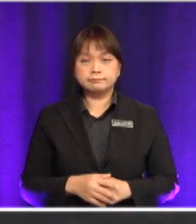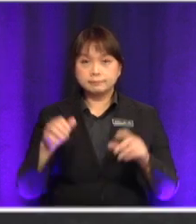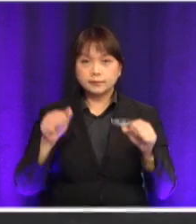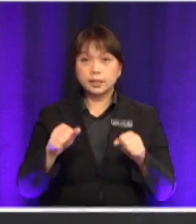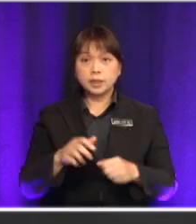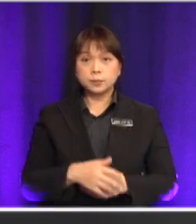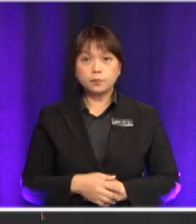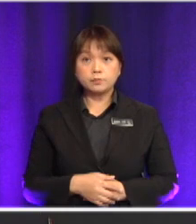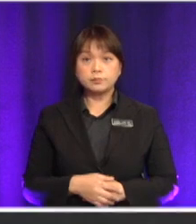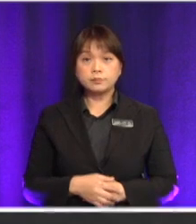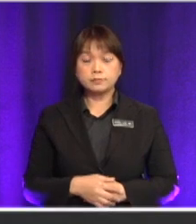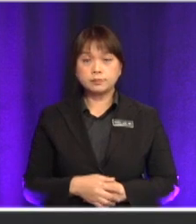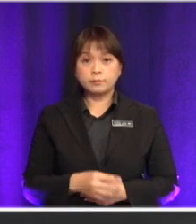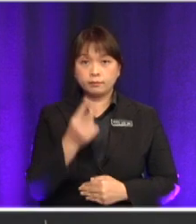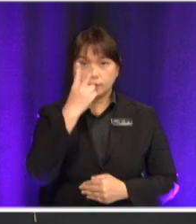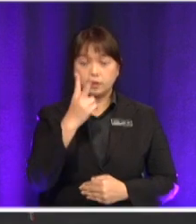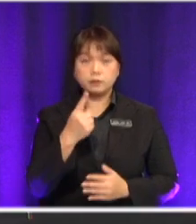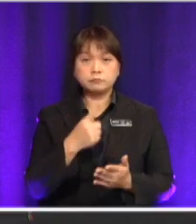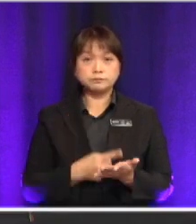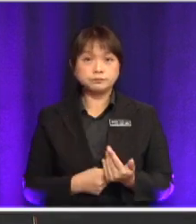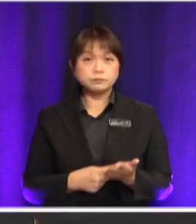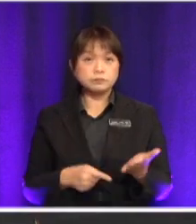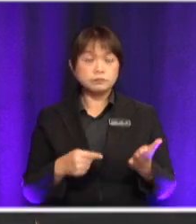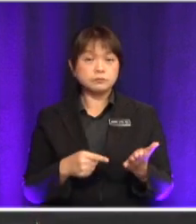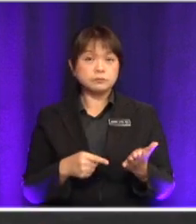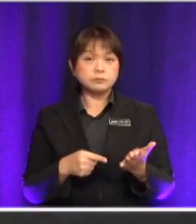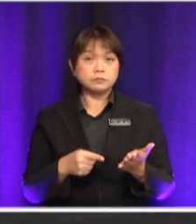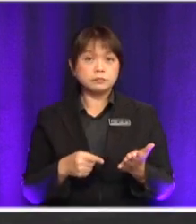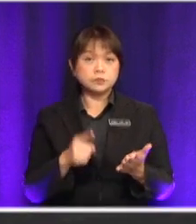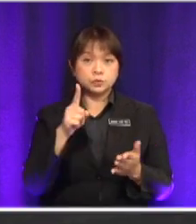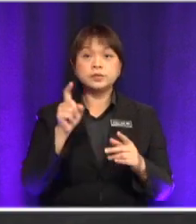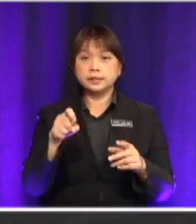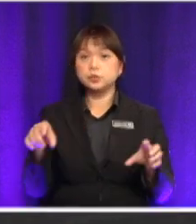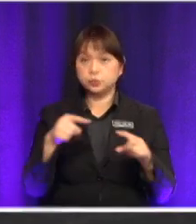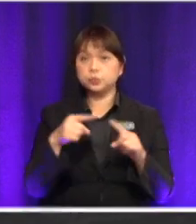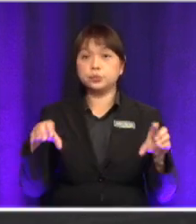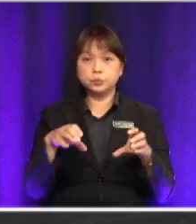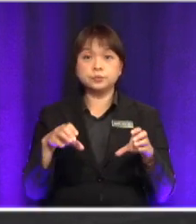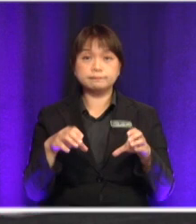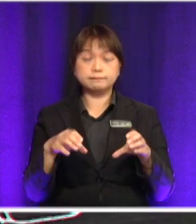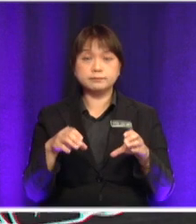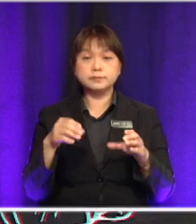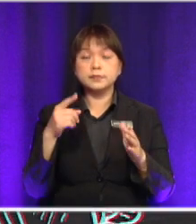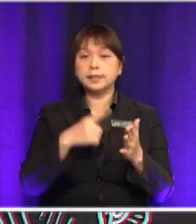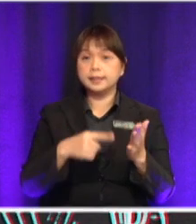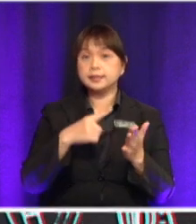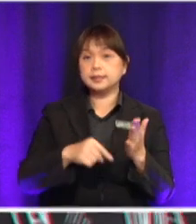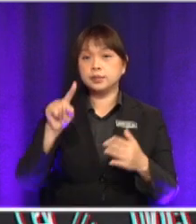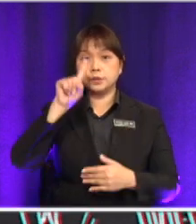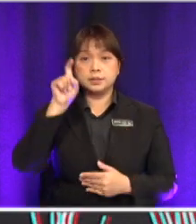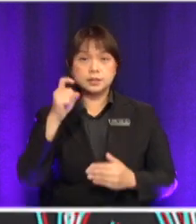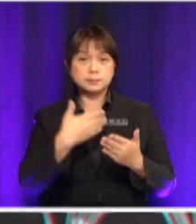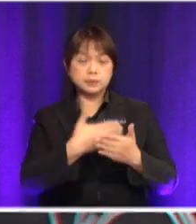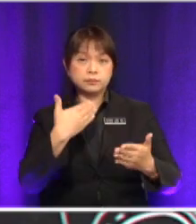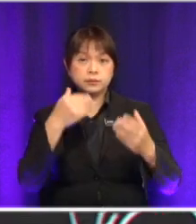see what I want you guys to do now? Yep. Oh, Okay. Thank you, Alicia, for that thumbs up. Any questions before I let